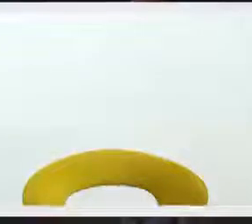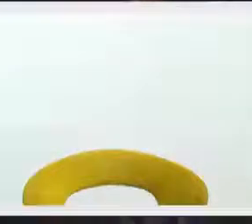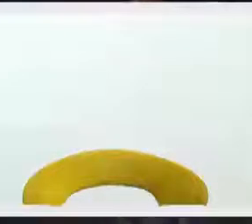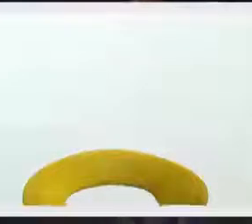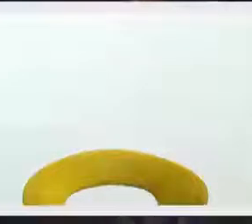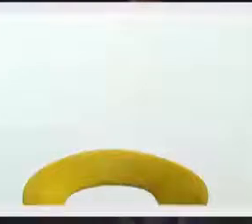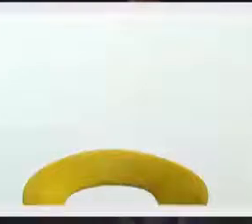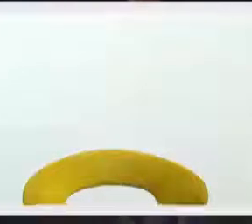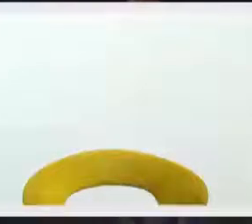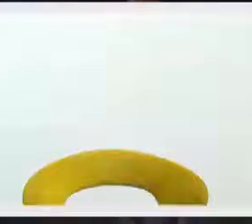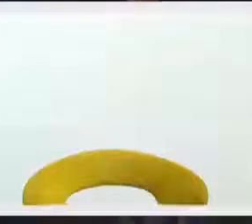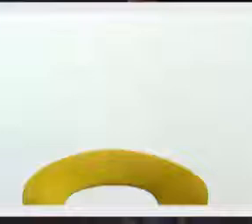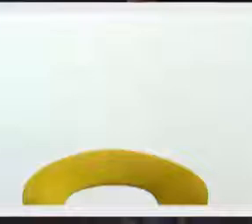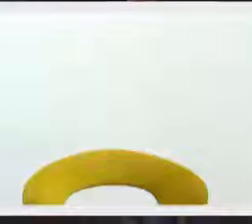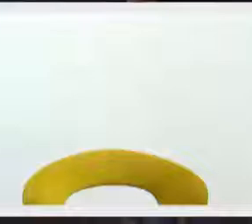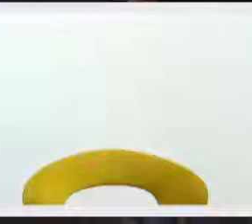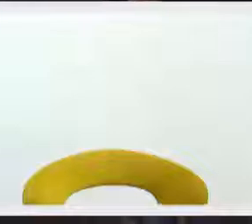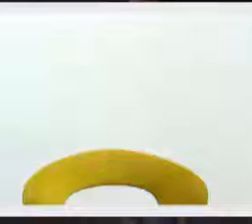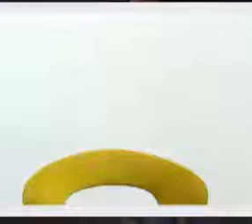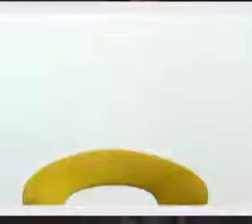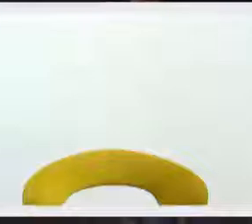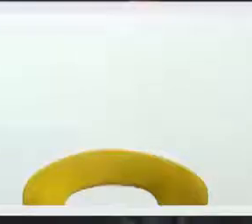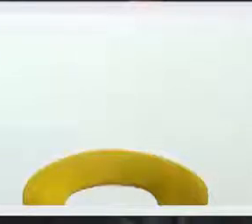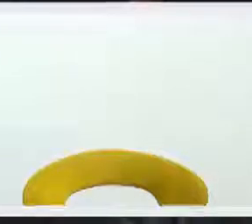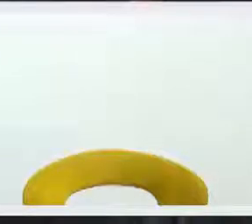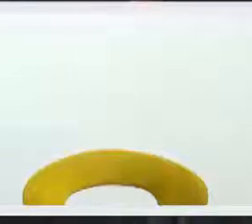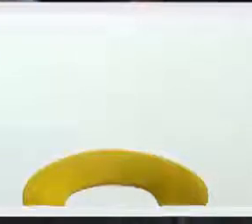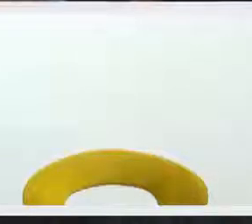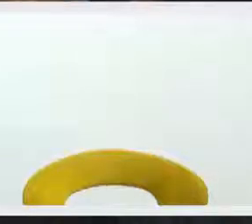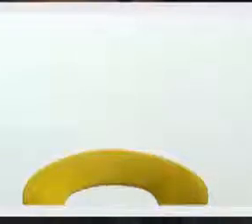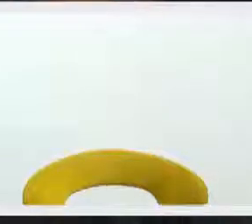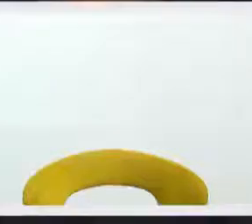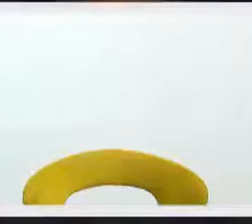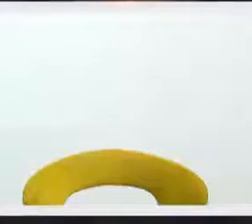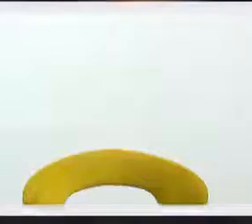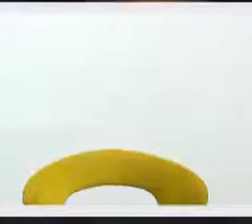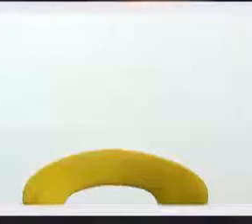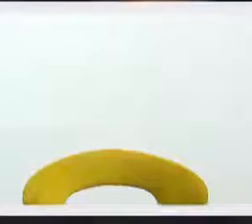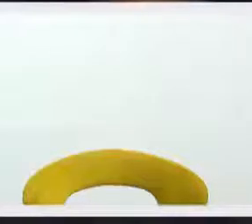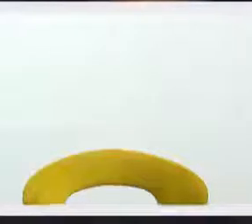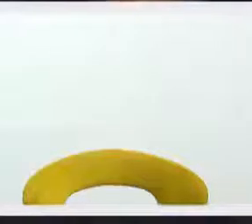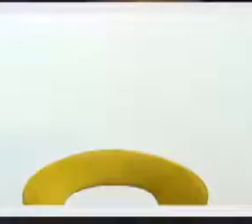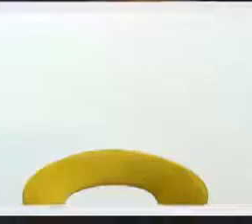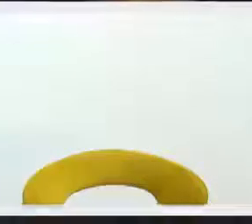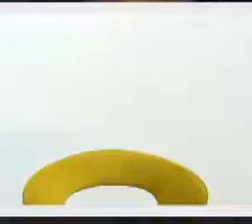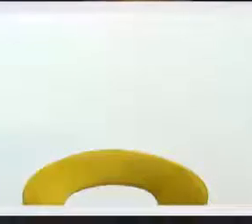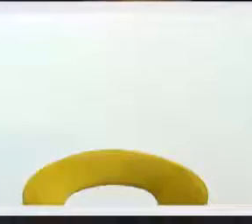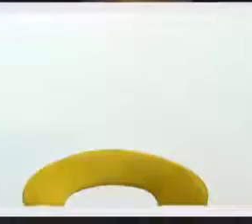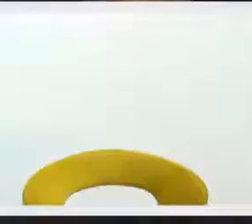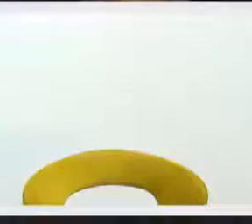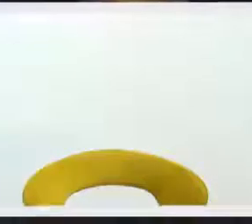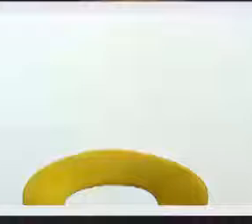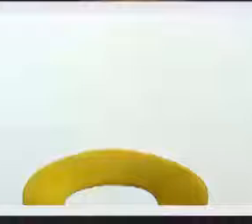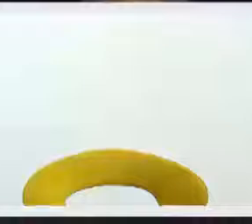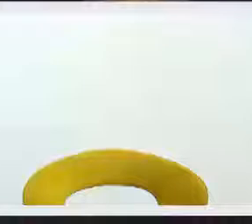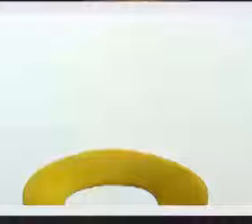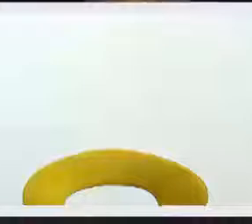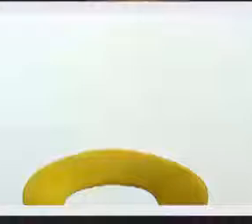So I'm going to settings right now, and I'm going to the auto translate menu, and I'm scrolling down until I find Swahili.